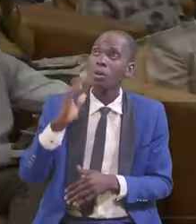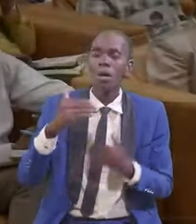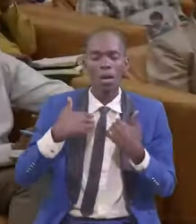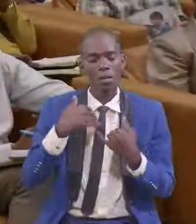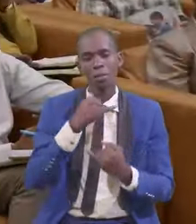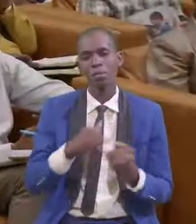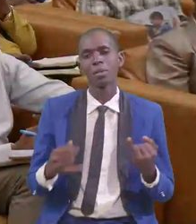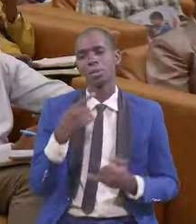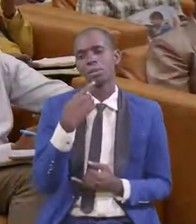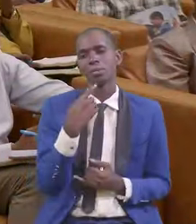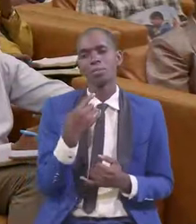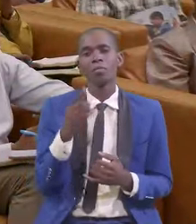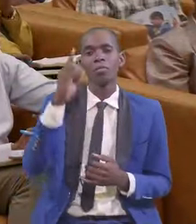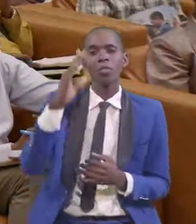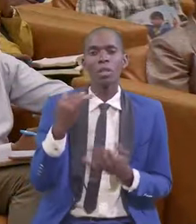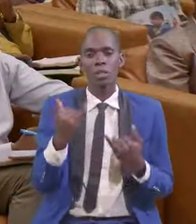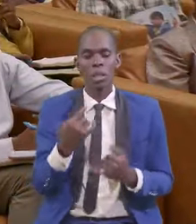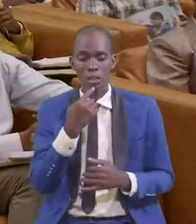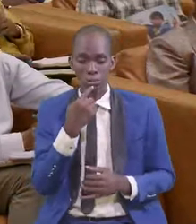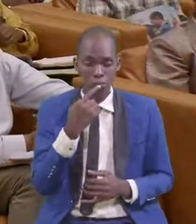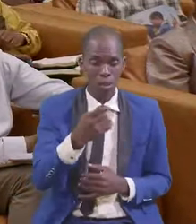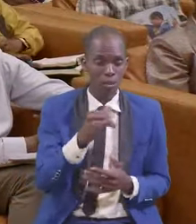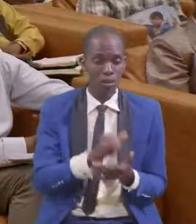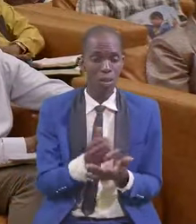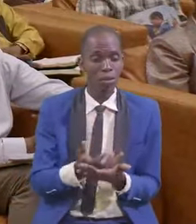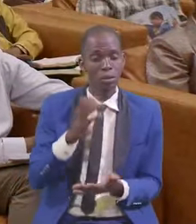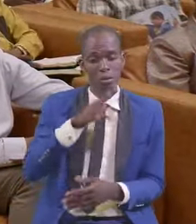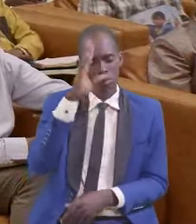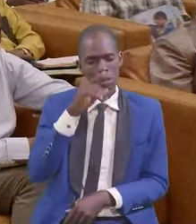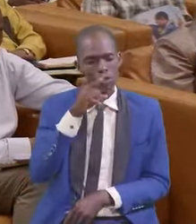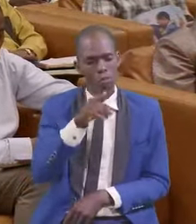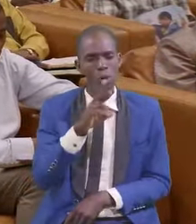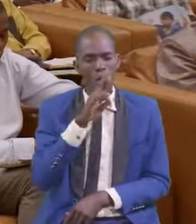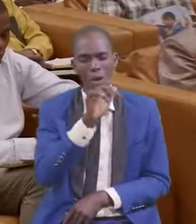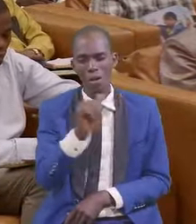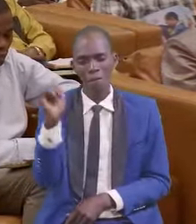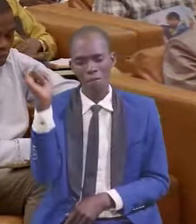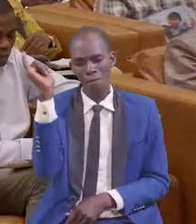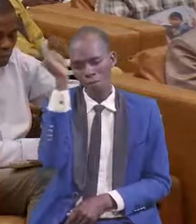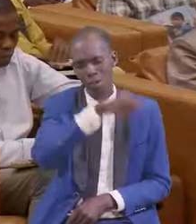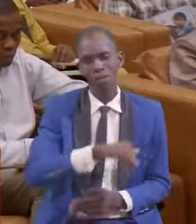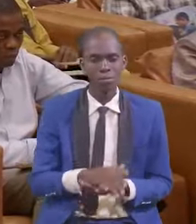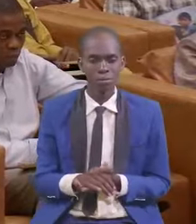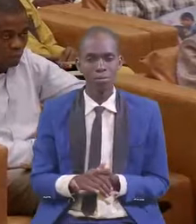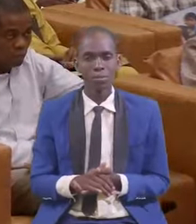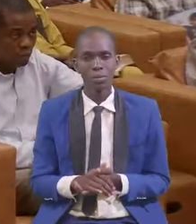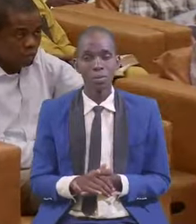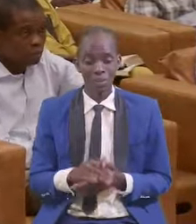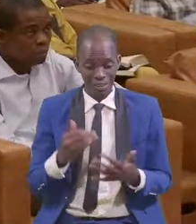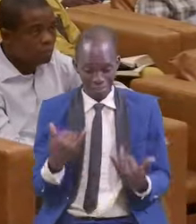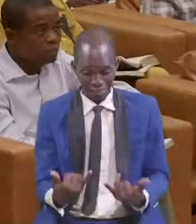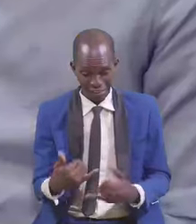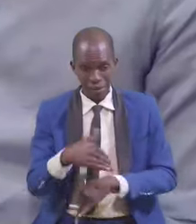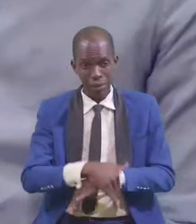said unto him thou full this night was thinking of many